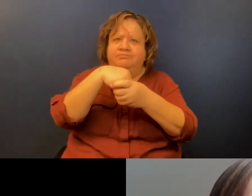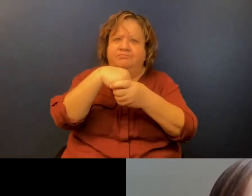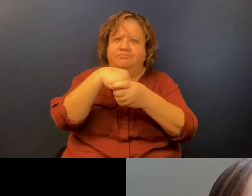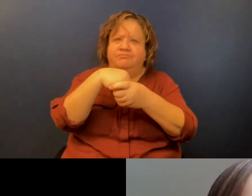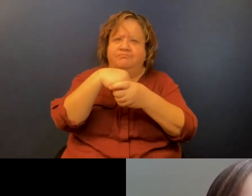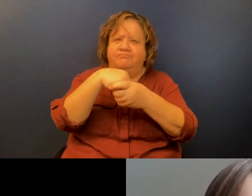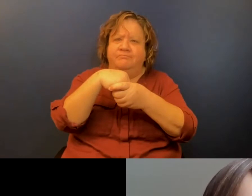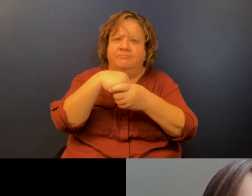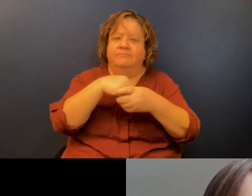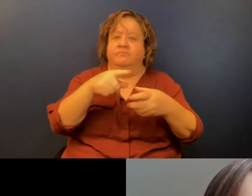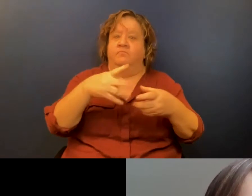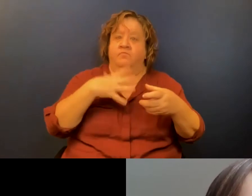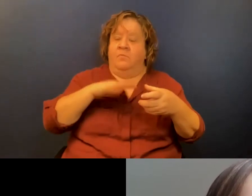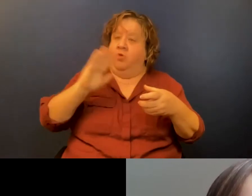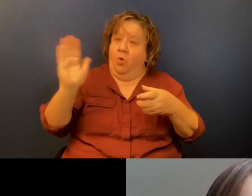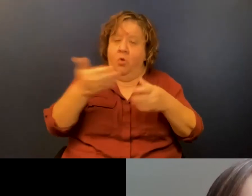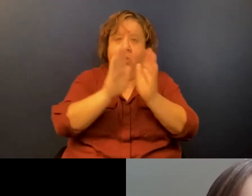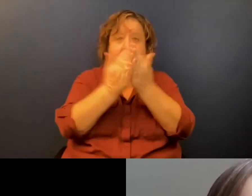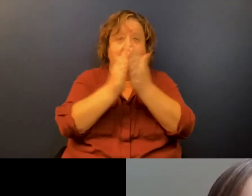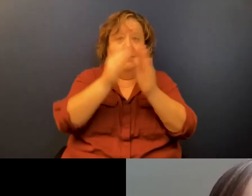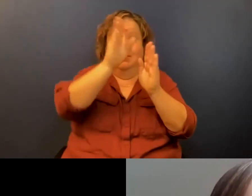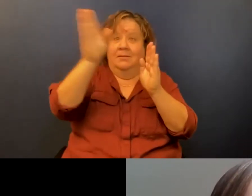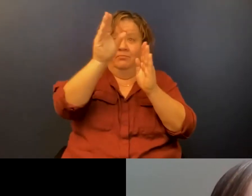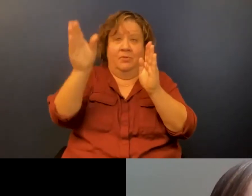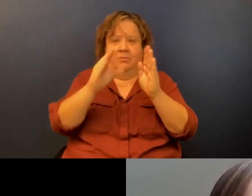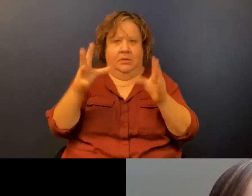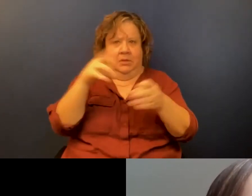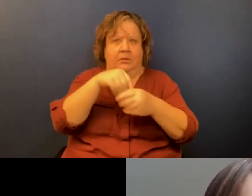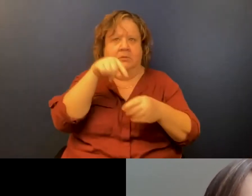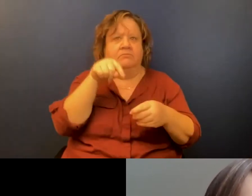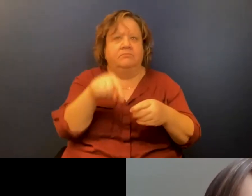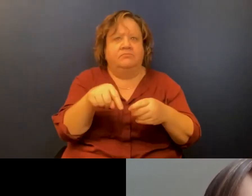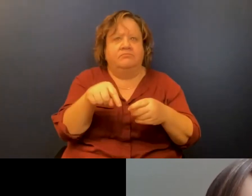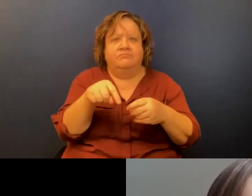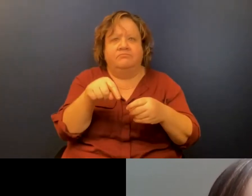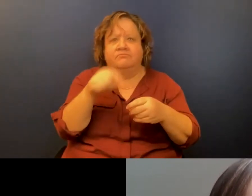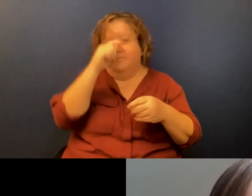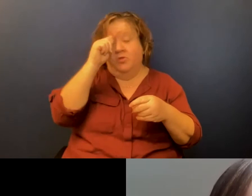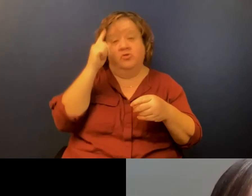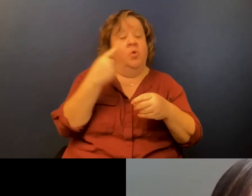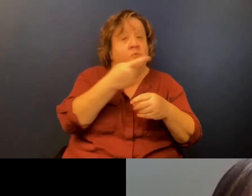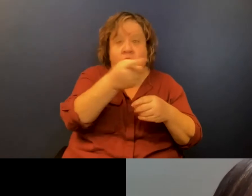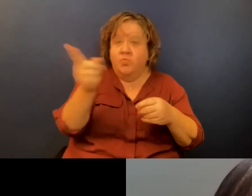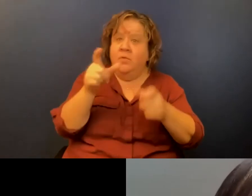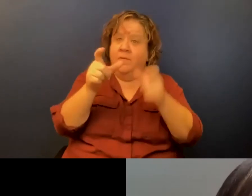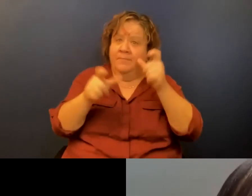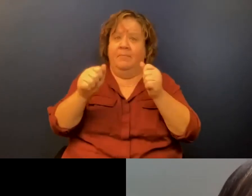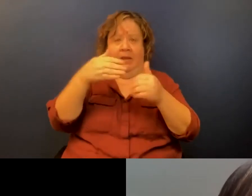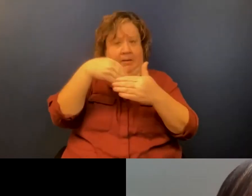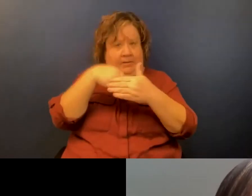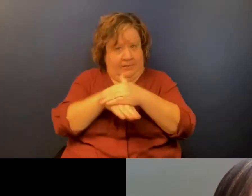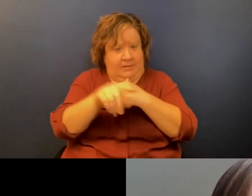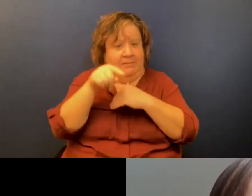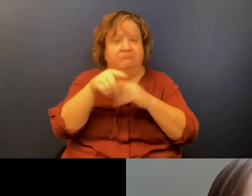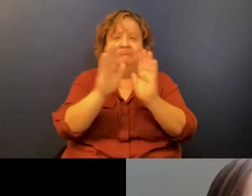and you, as the user, can access them anytime, anywhere through the All for Access app.